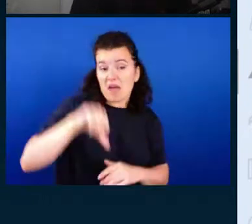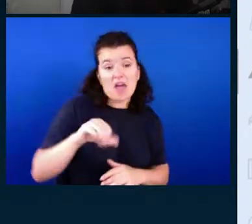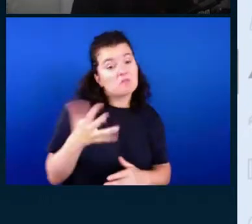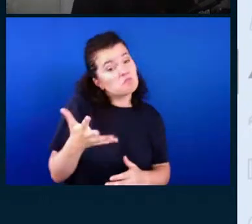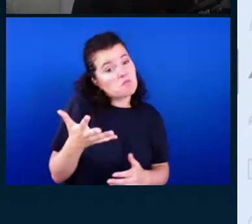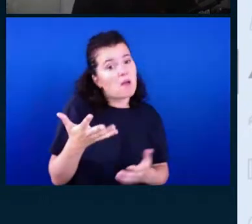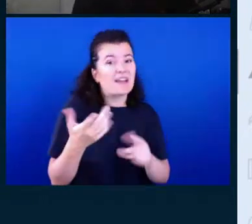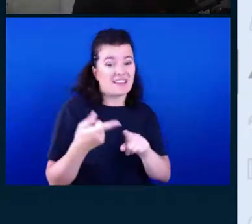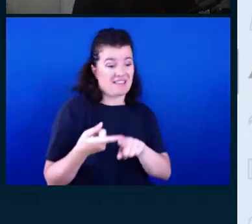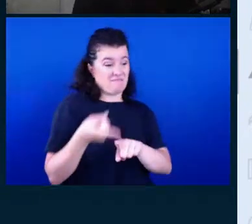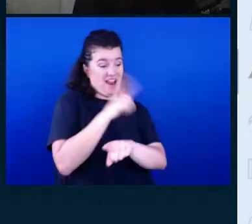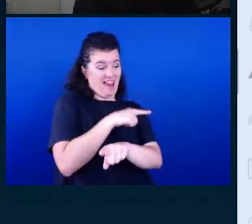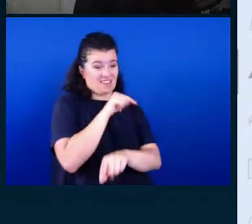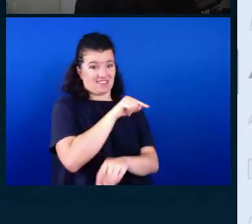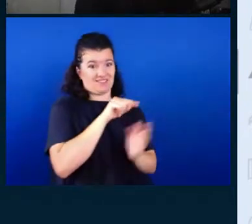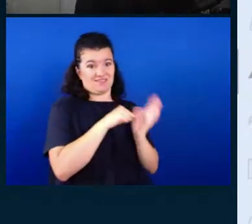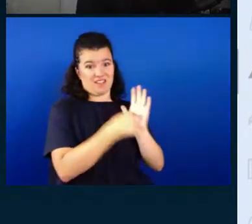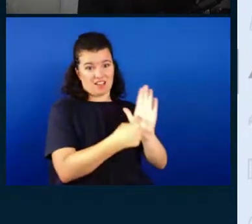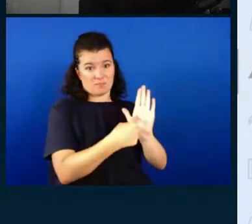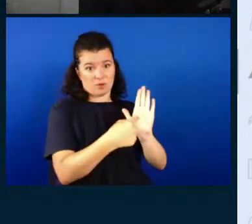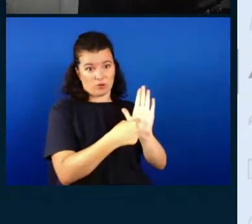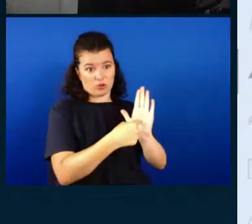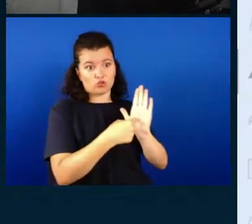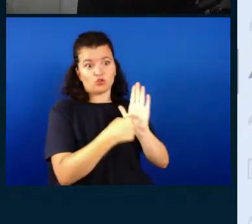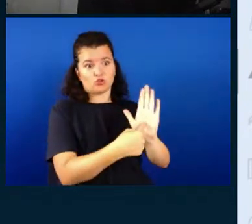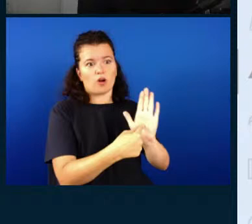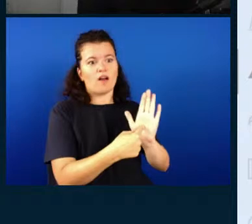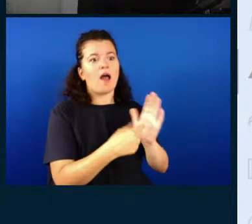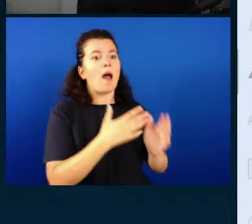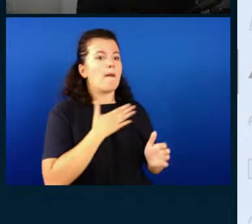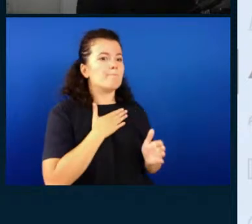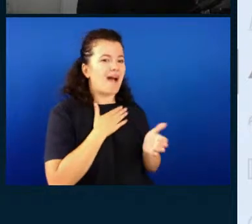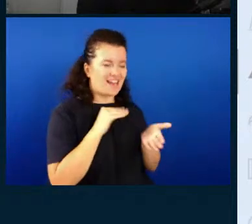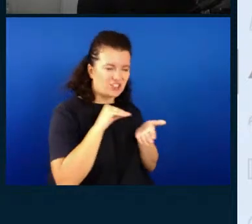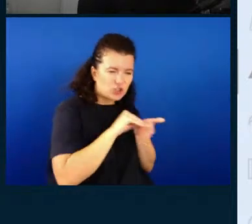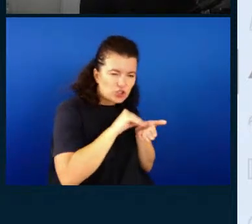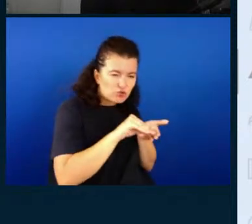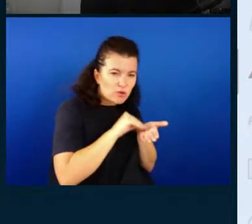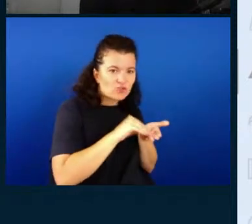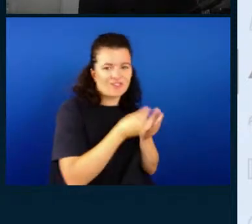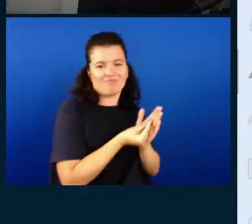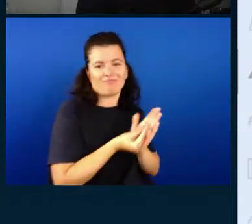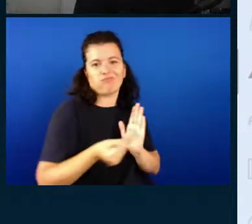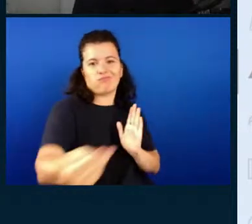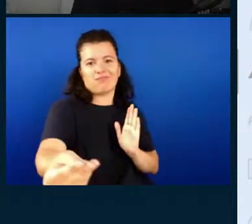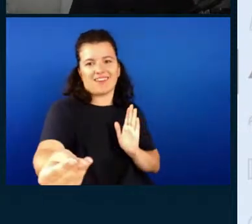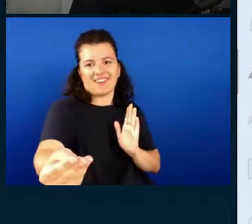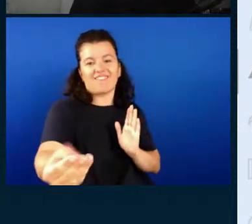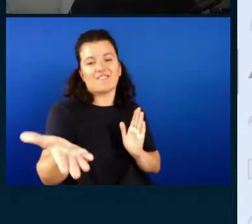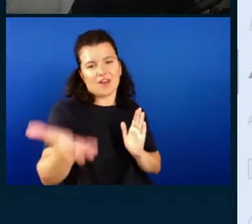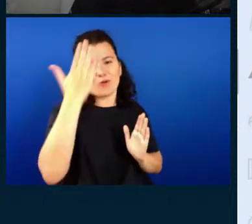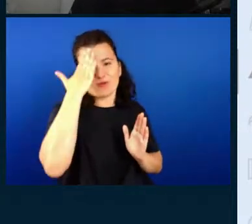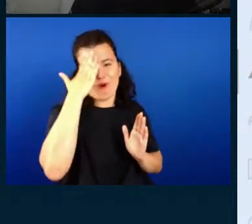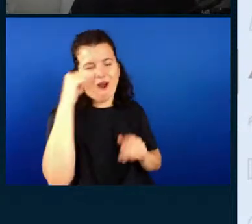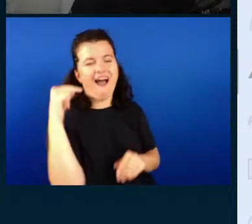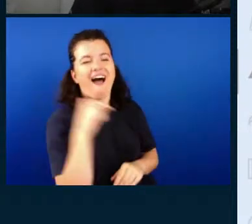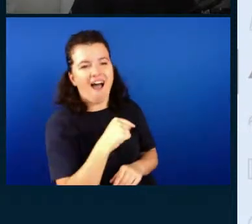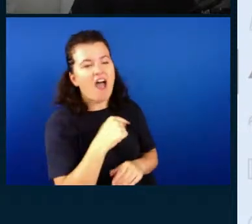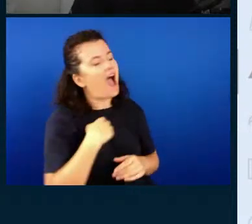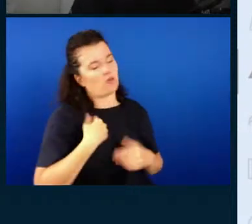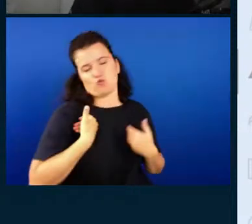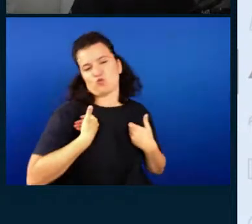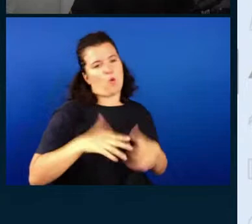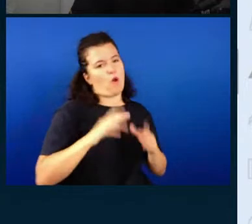you, that gives information about my subscription. So I do not want that available on the internet. Now, if that's the use